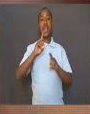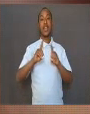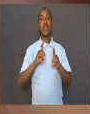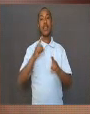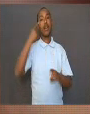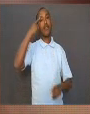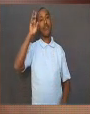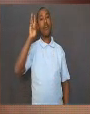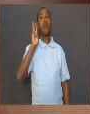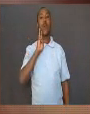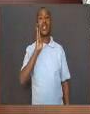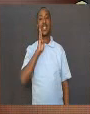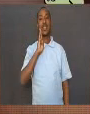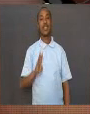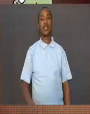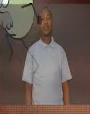did for water.